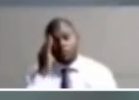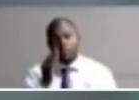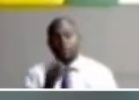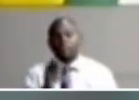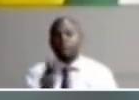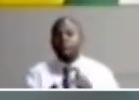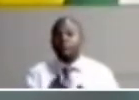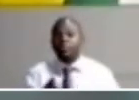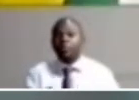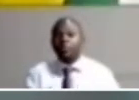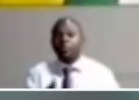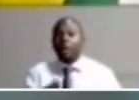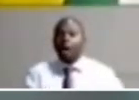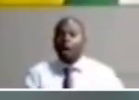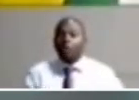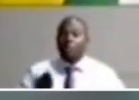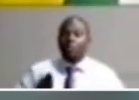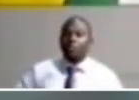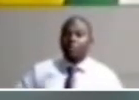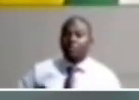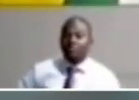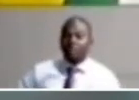human nature, how people behave.